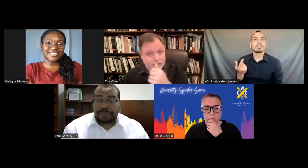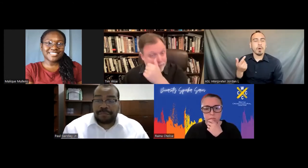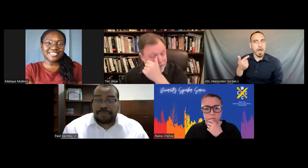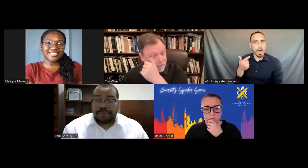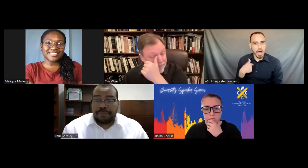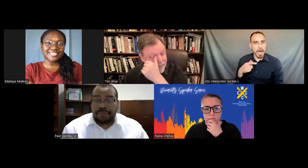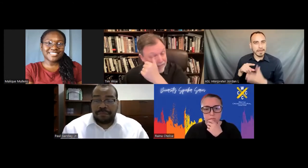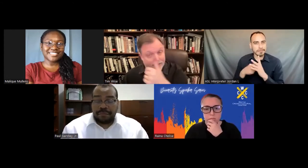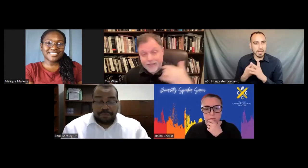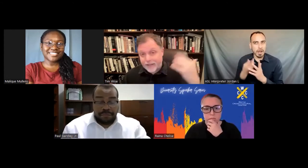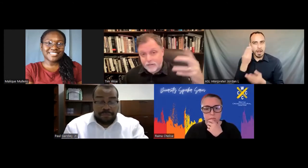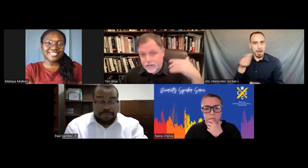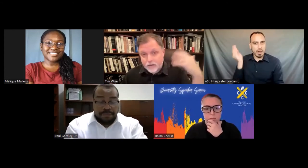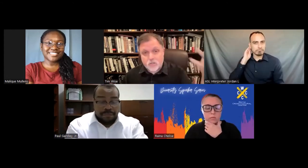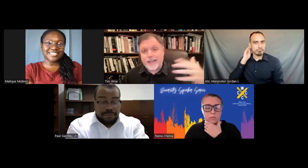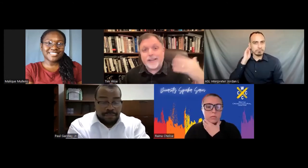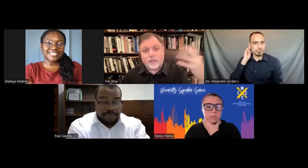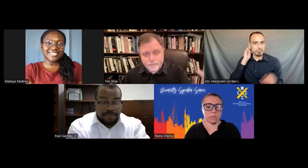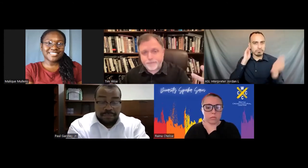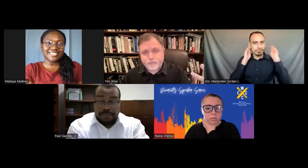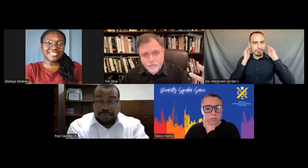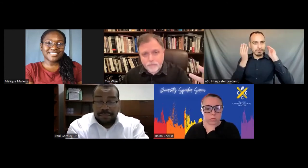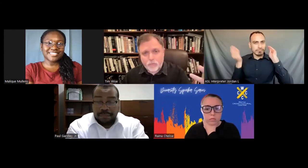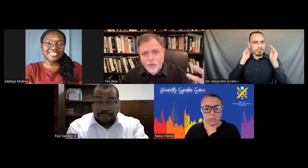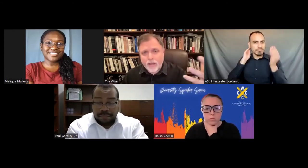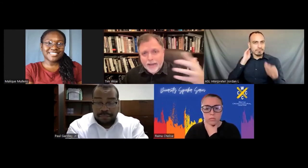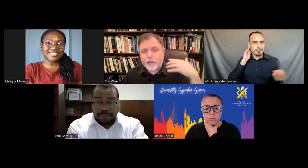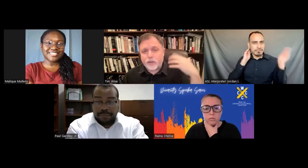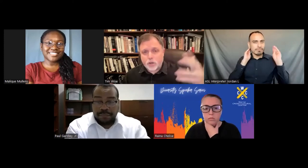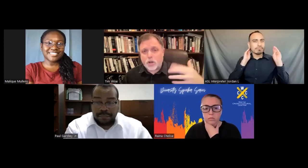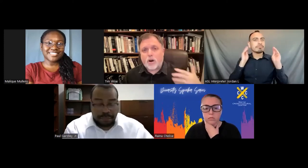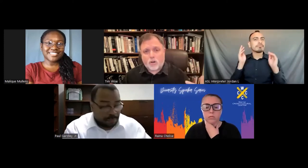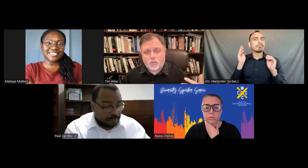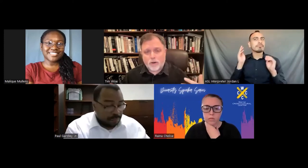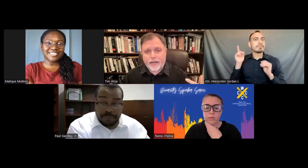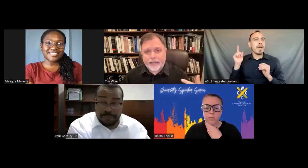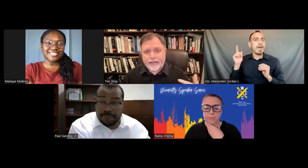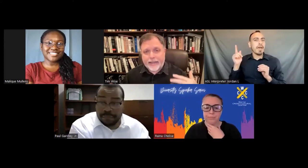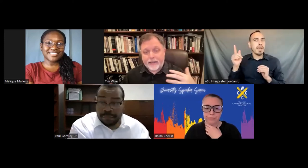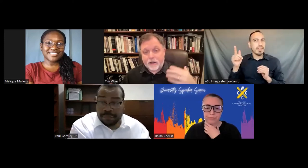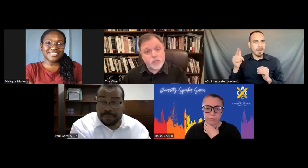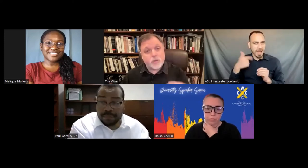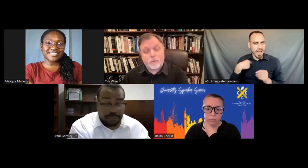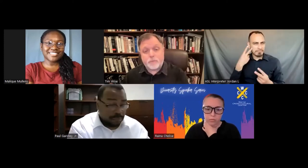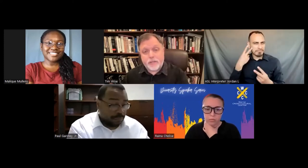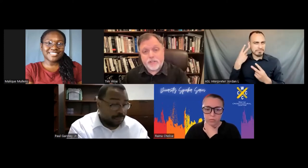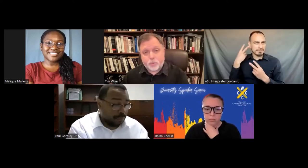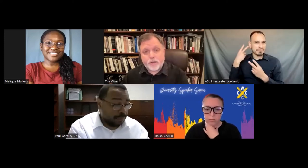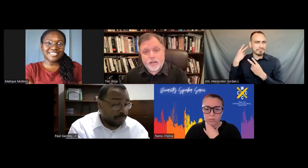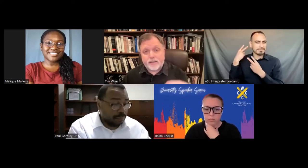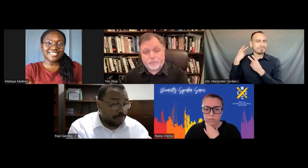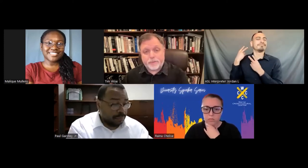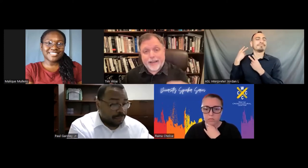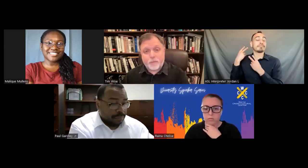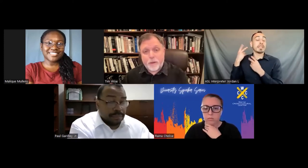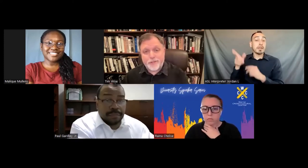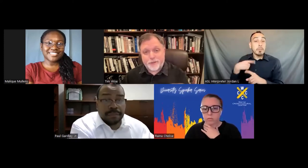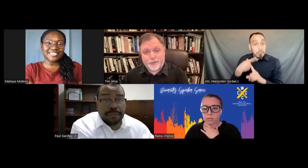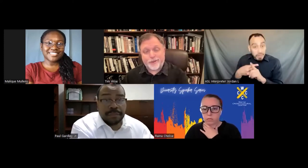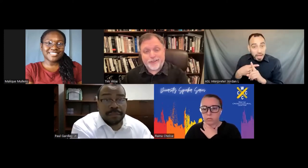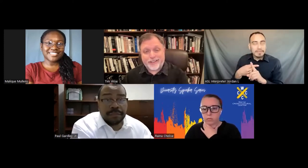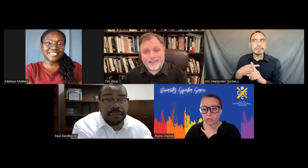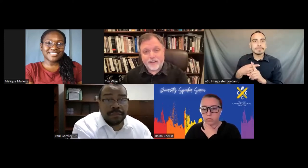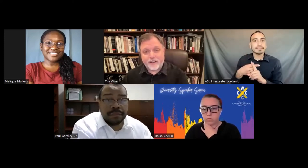away in the back of my head that years later, I could recall, right? And also I was being subordinated to Black